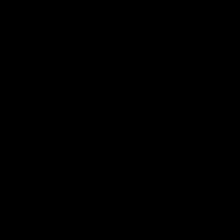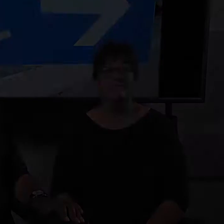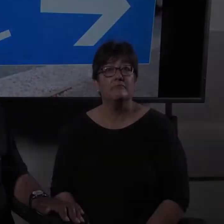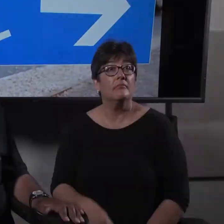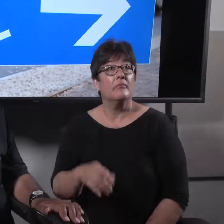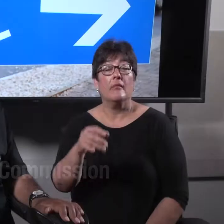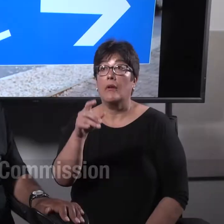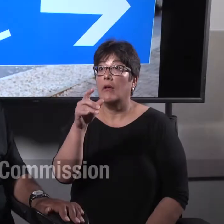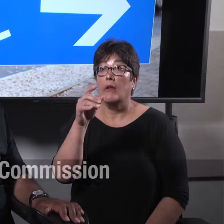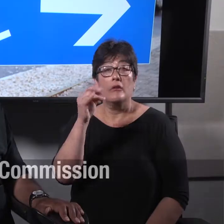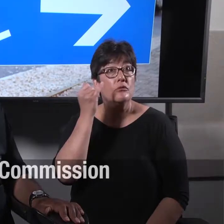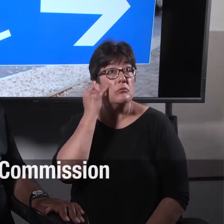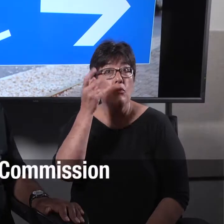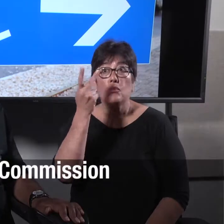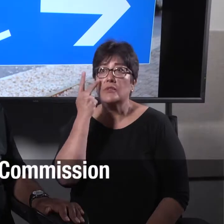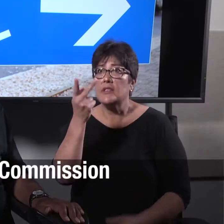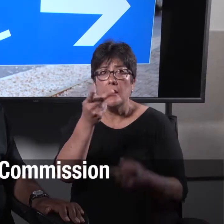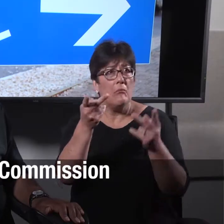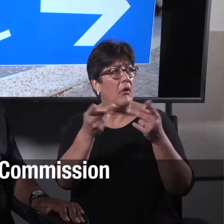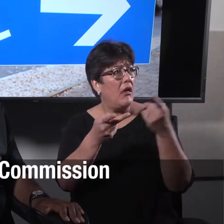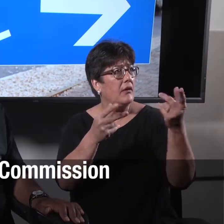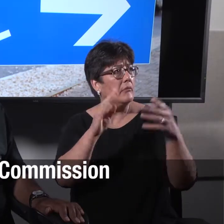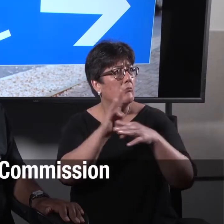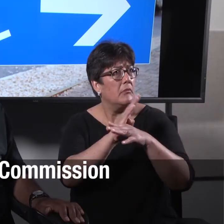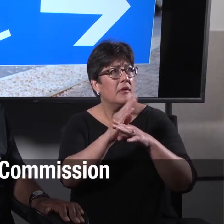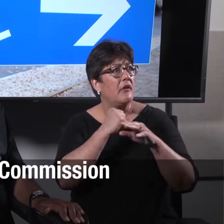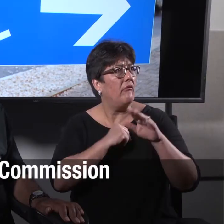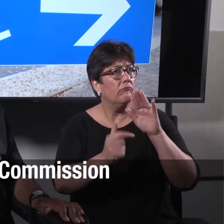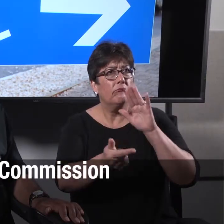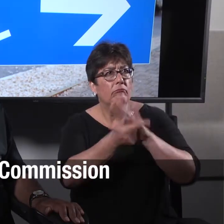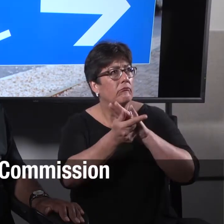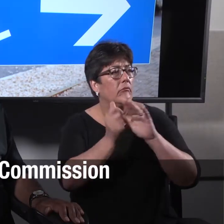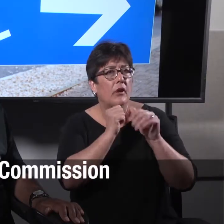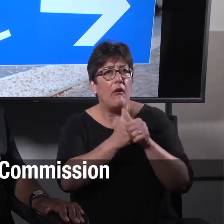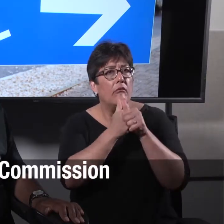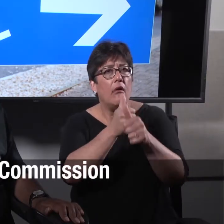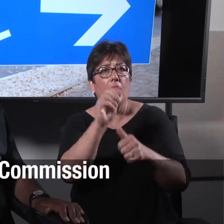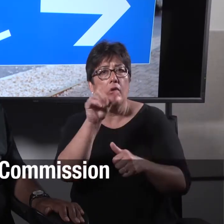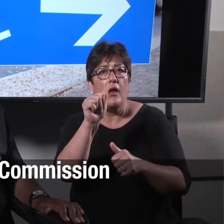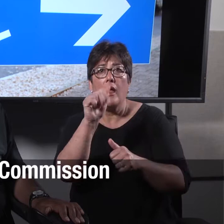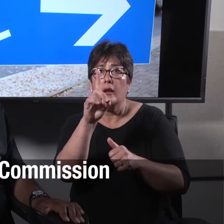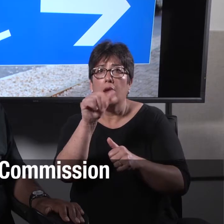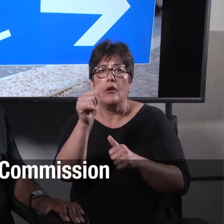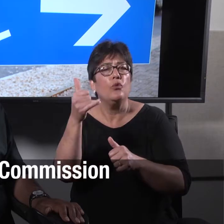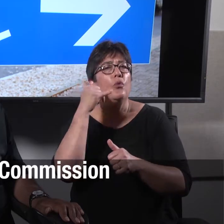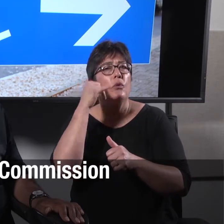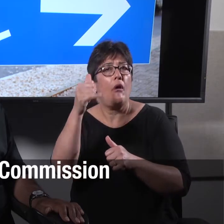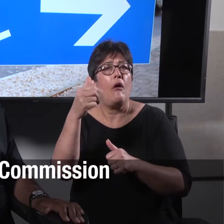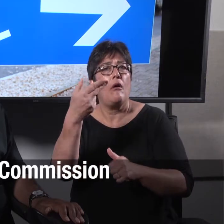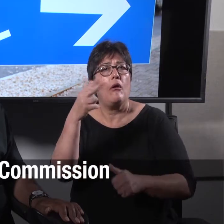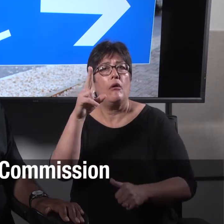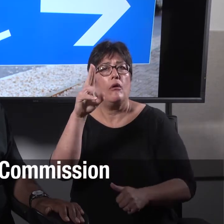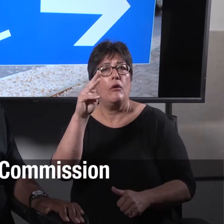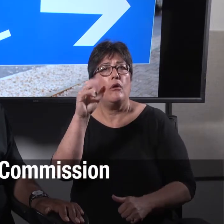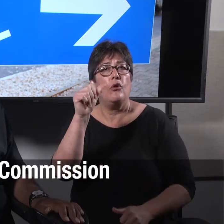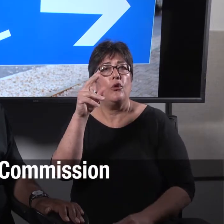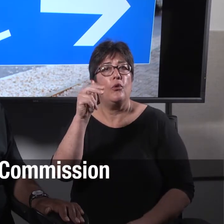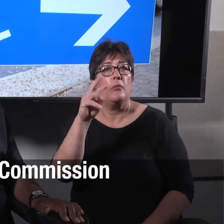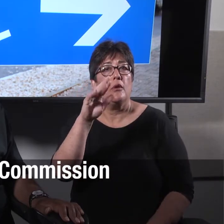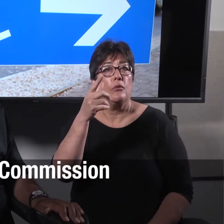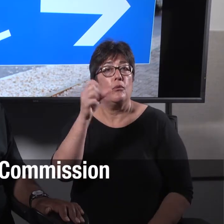If you do see a place that has a possible violation, you can call the Human Rights Commission at